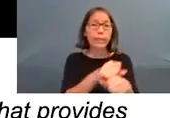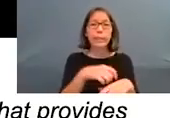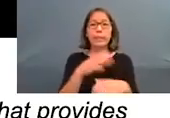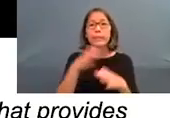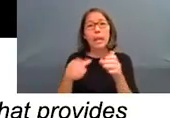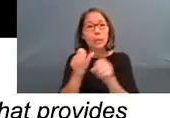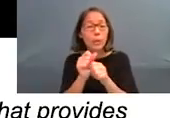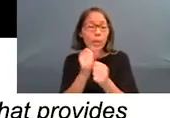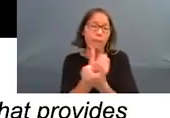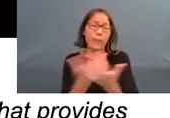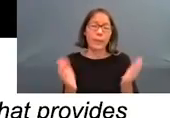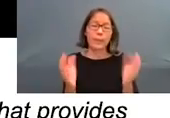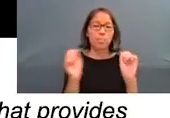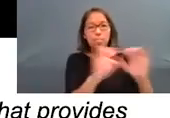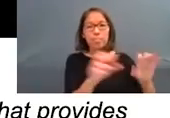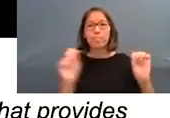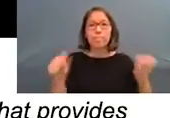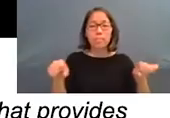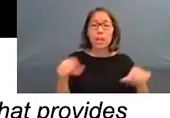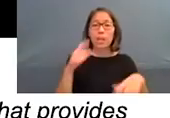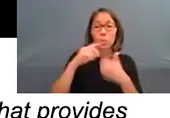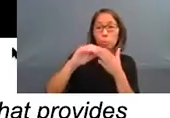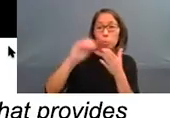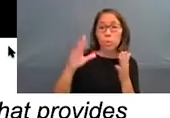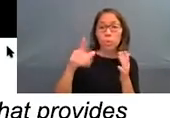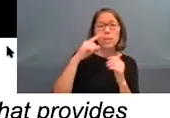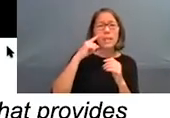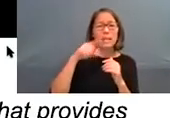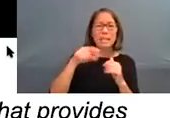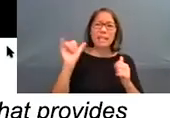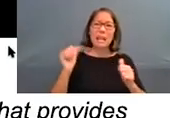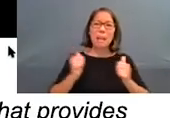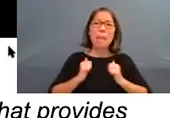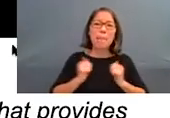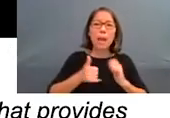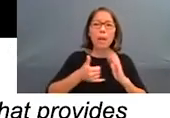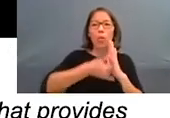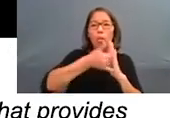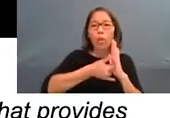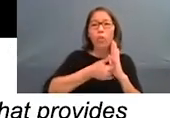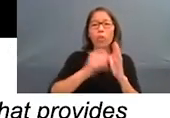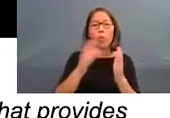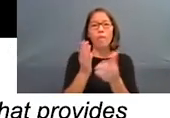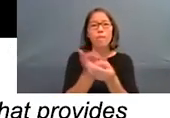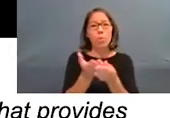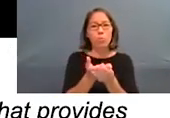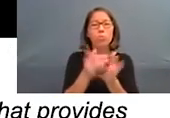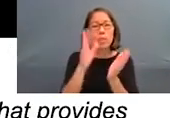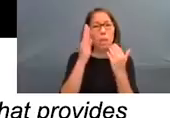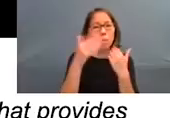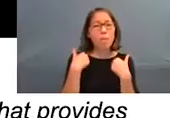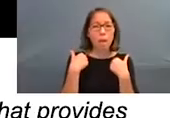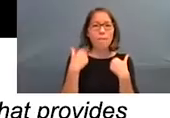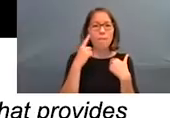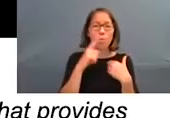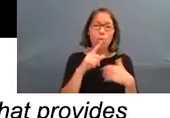as far as students, you really think of this as kind of the student's backpack or locker or folder system that they would have in a